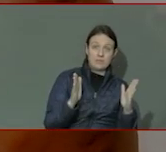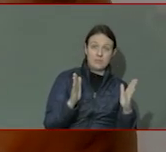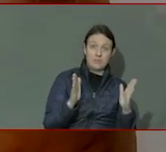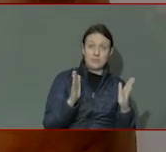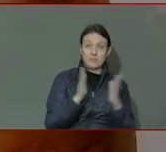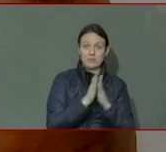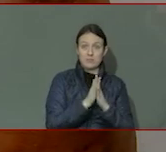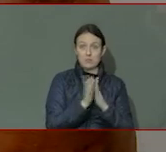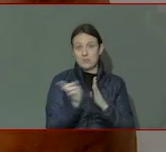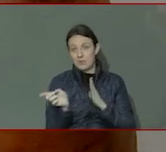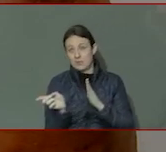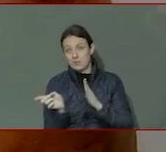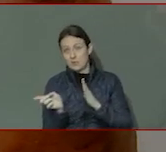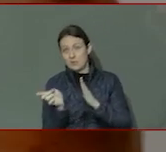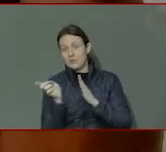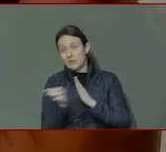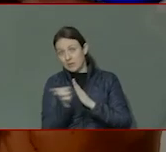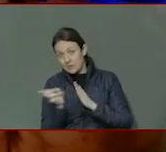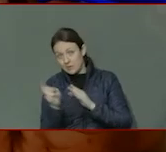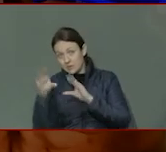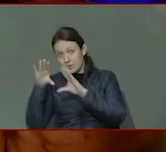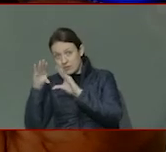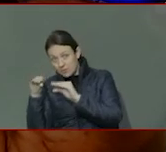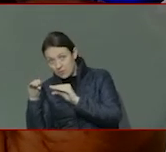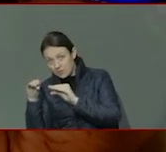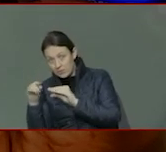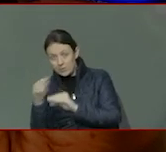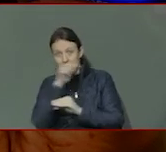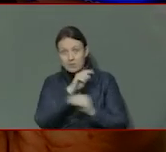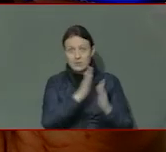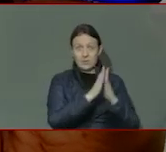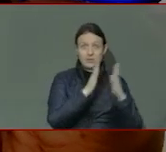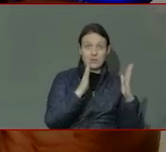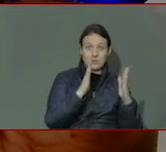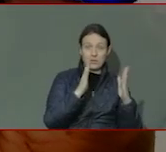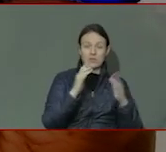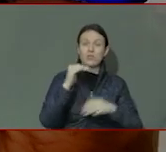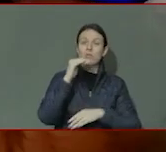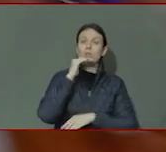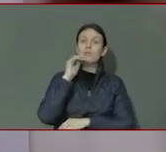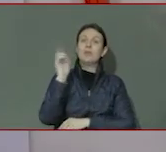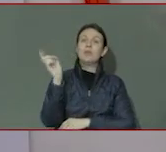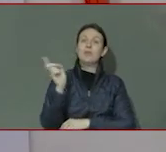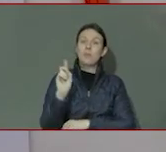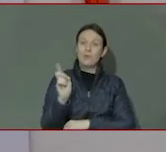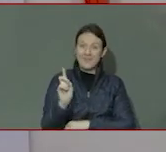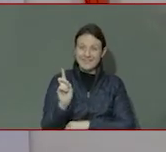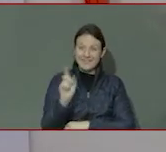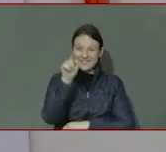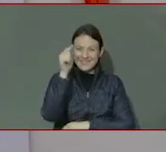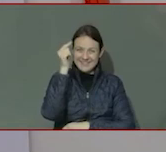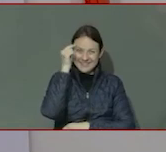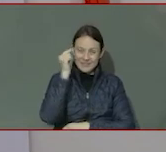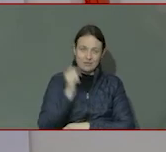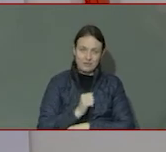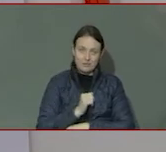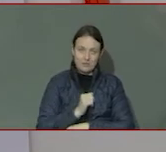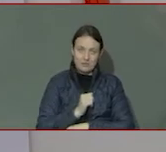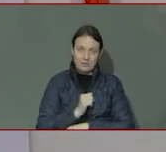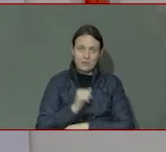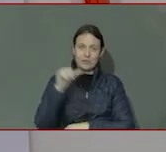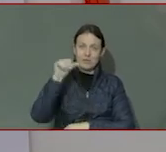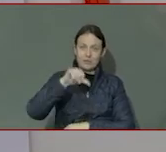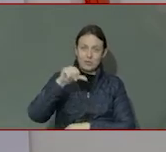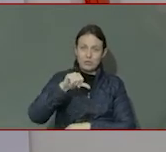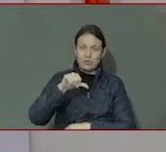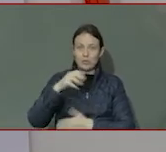here? Now tell your friend there, what does that mean in comparison to the salts going